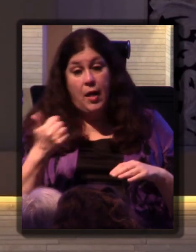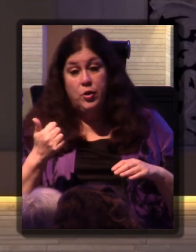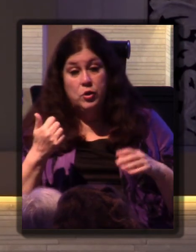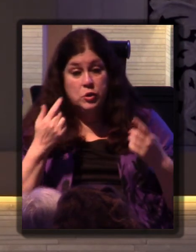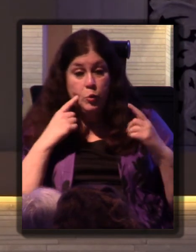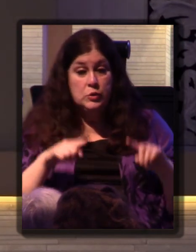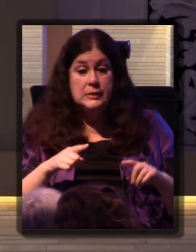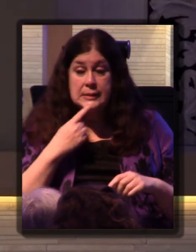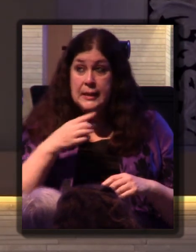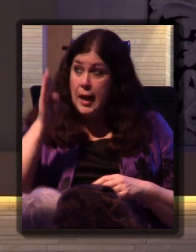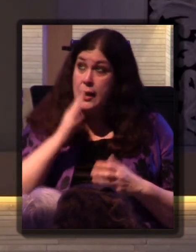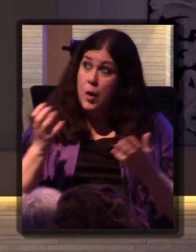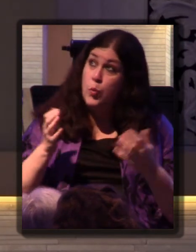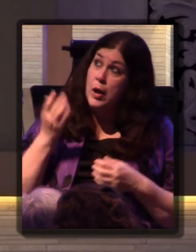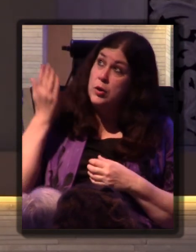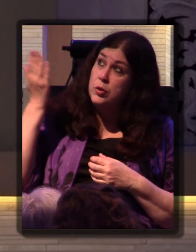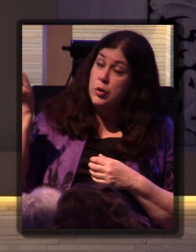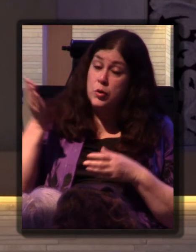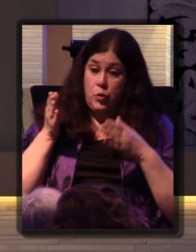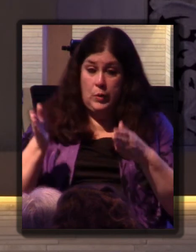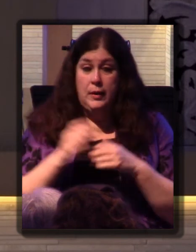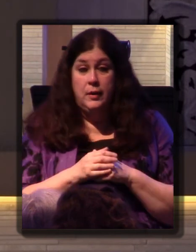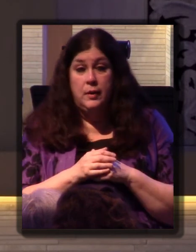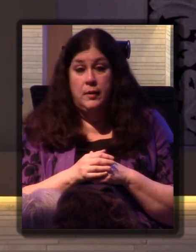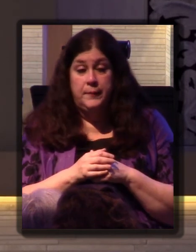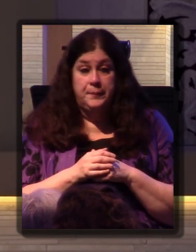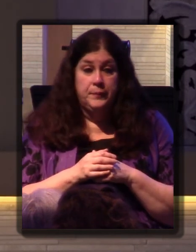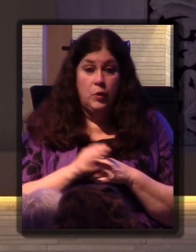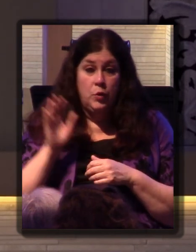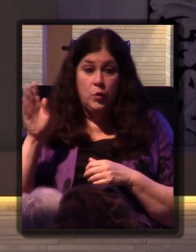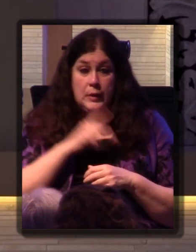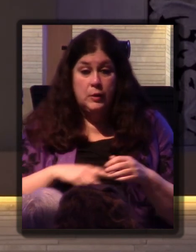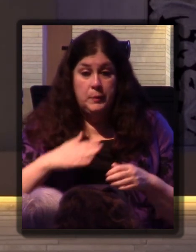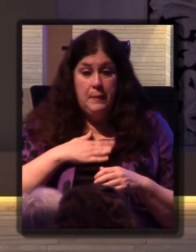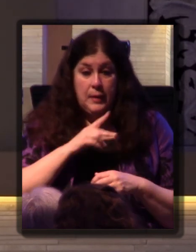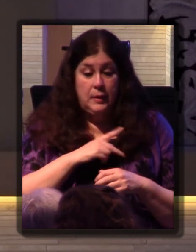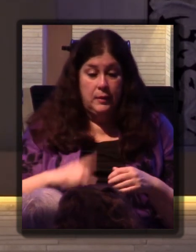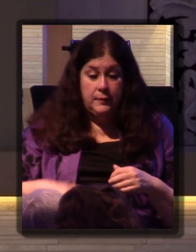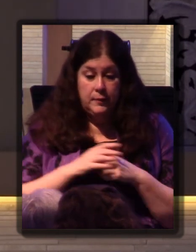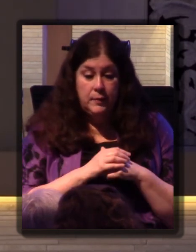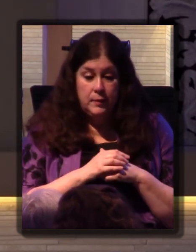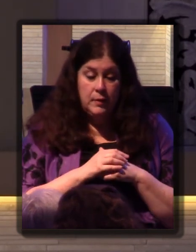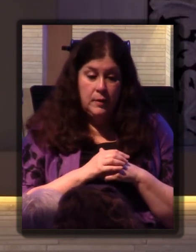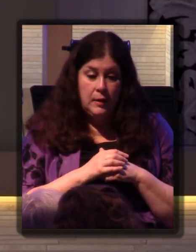solutions and saying, God, I want your son, your king, to be my king.